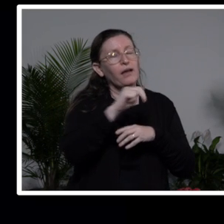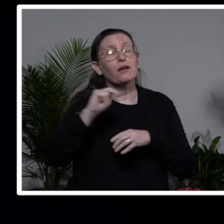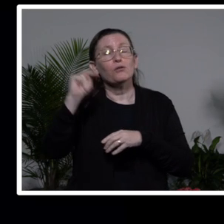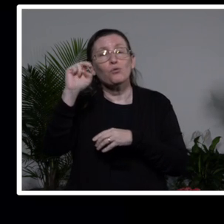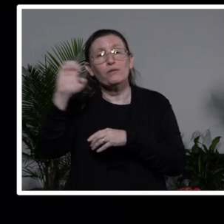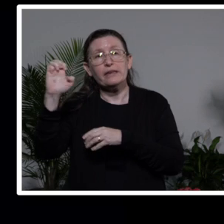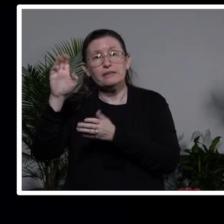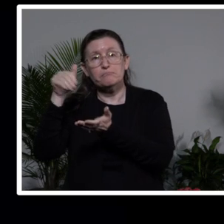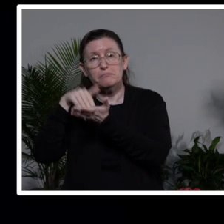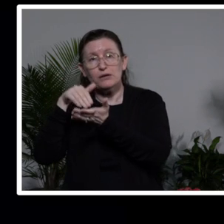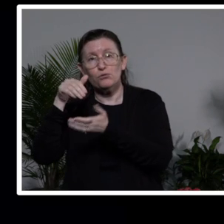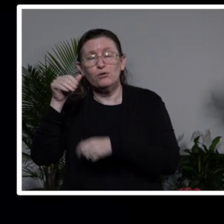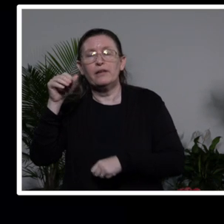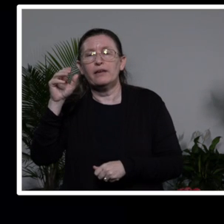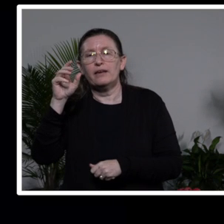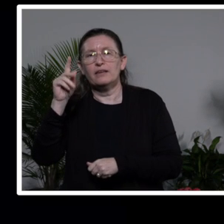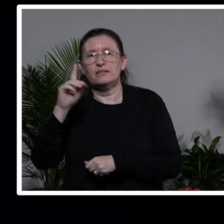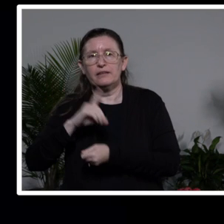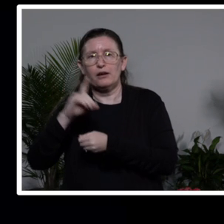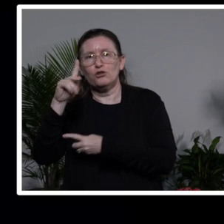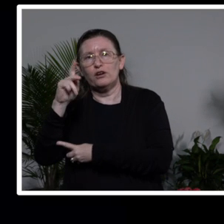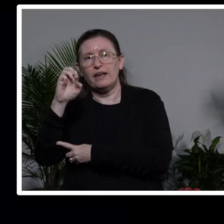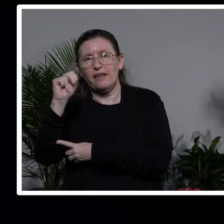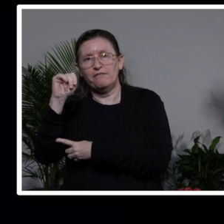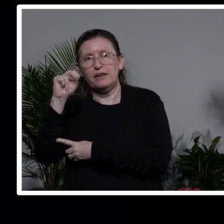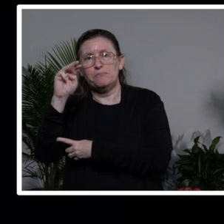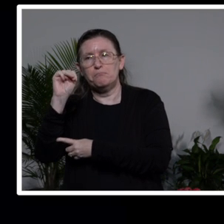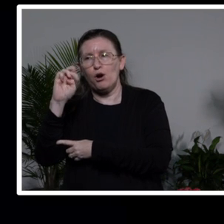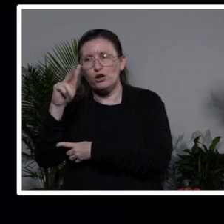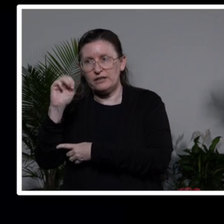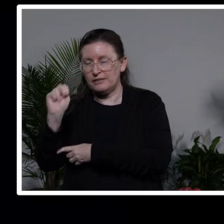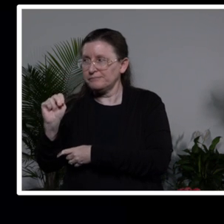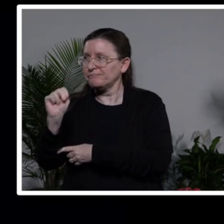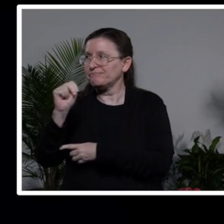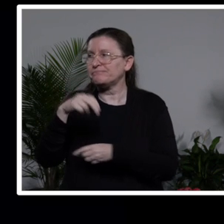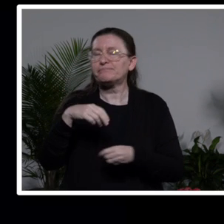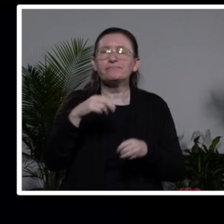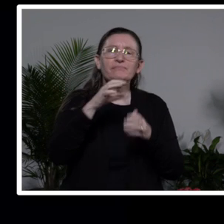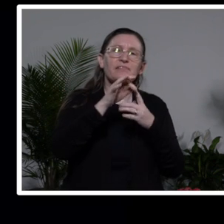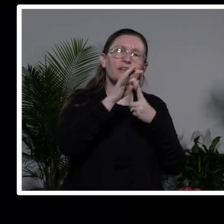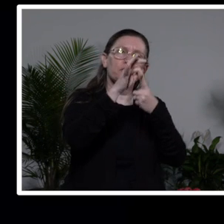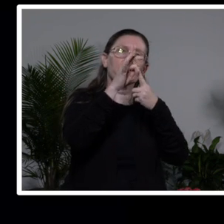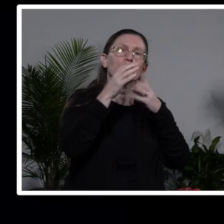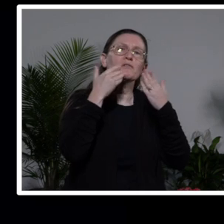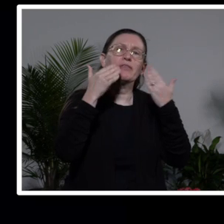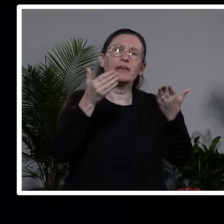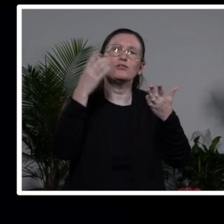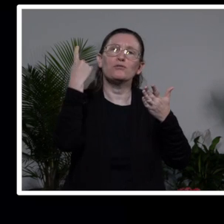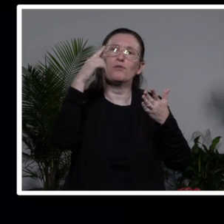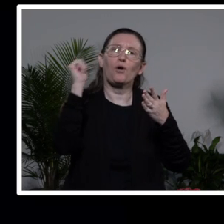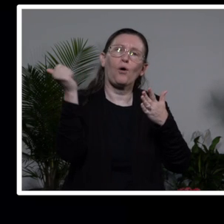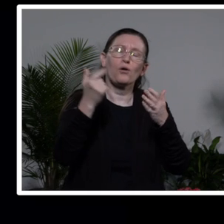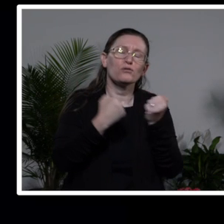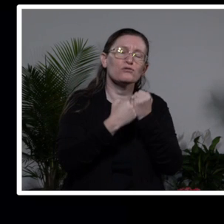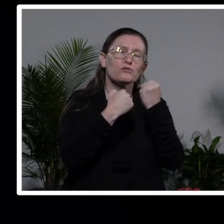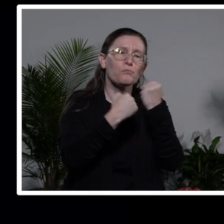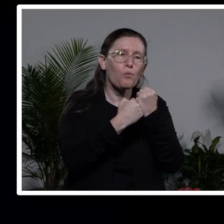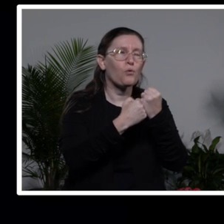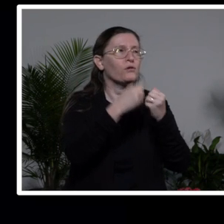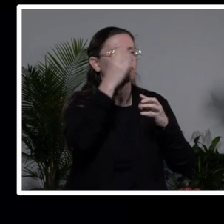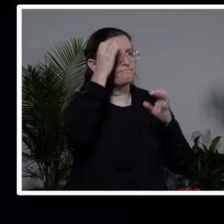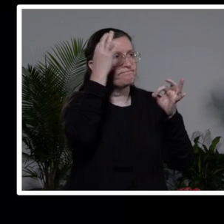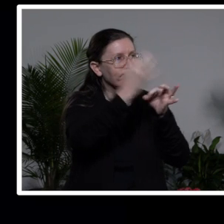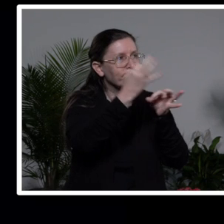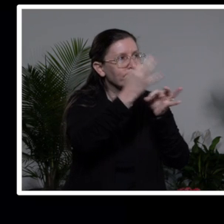North East Middle School is Principal Dr. Kevin Martin. A special thank you for all of your support and dedication to the North